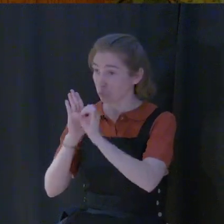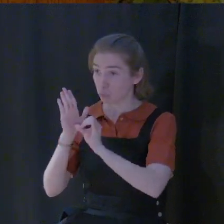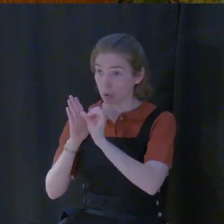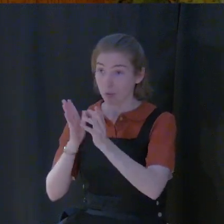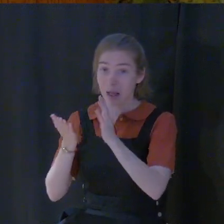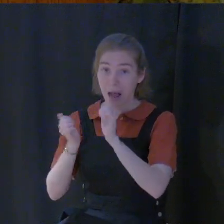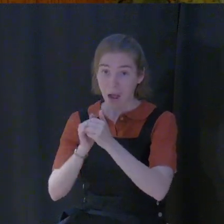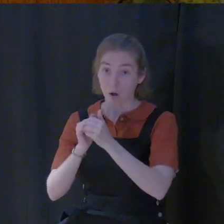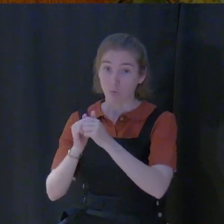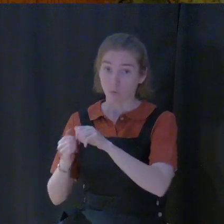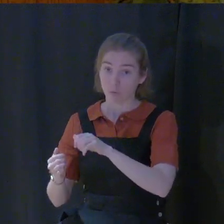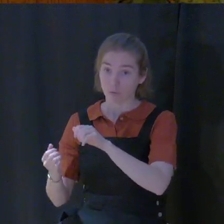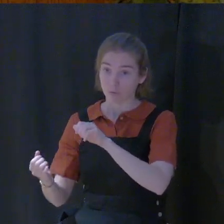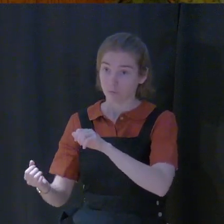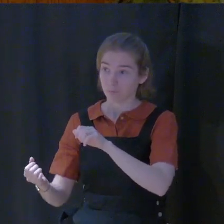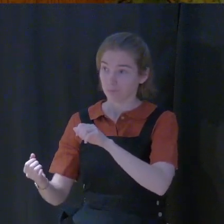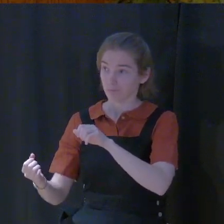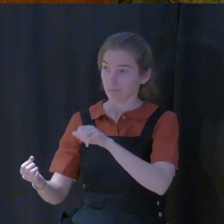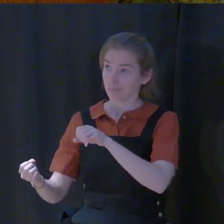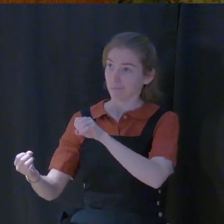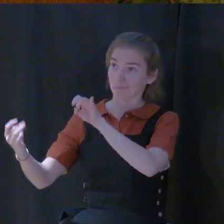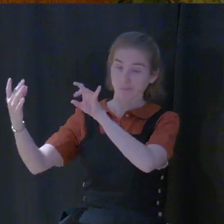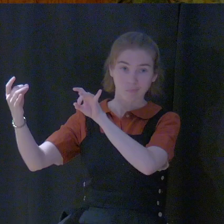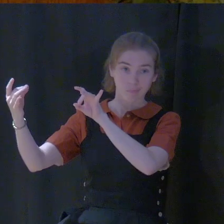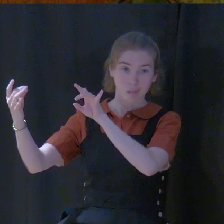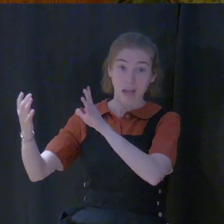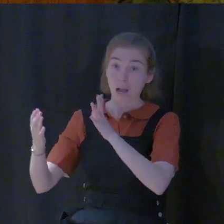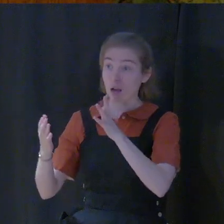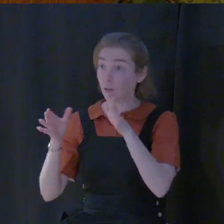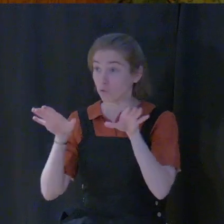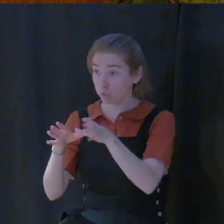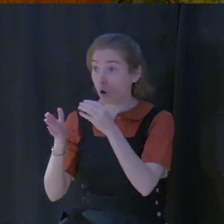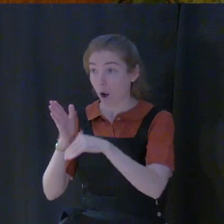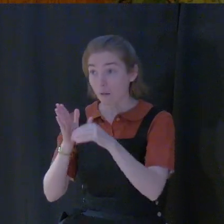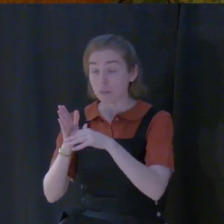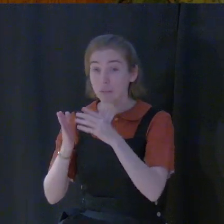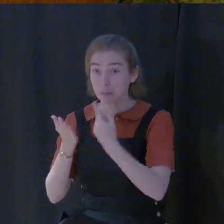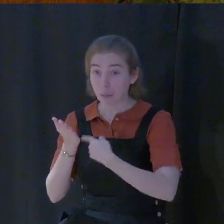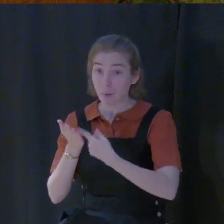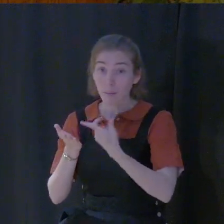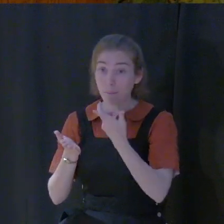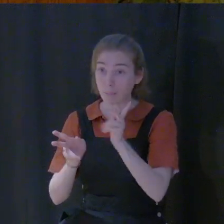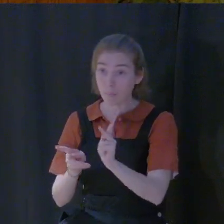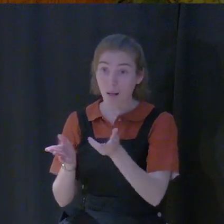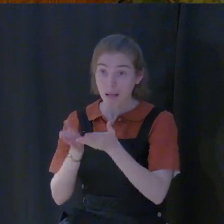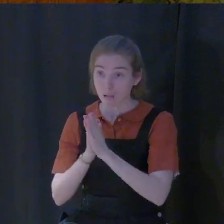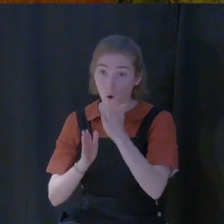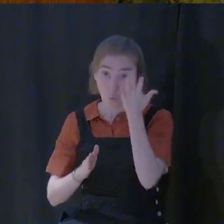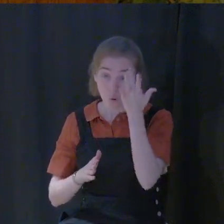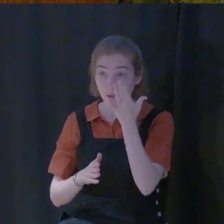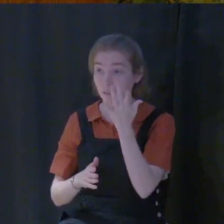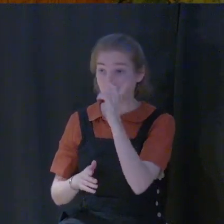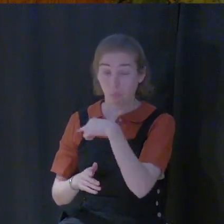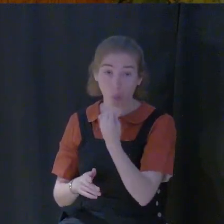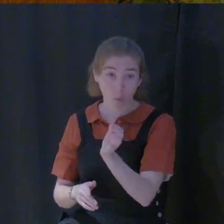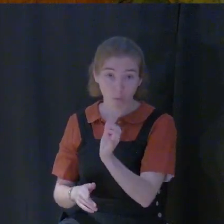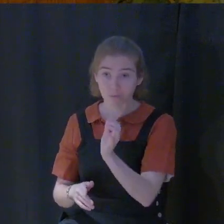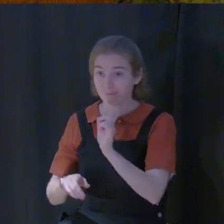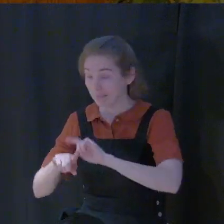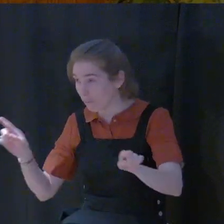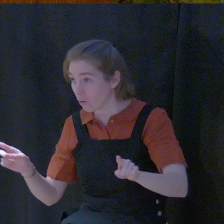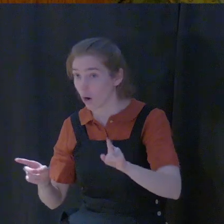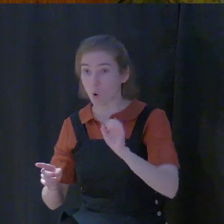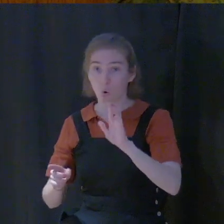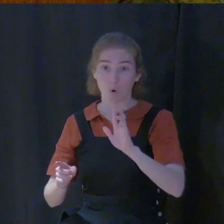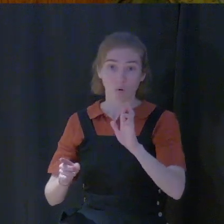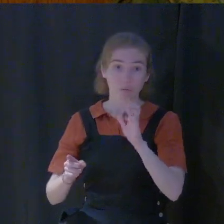how the broadcast is going. And I do that often because sometimes people ask, why did this look this way or that way or